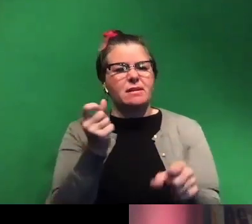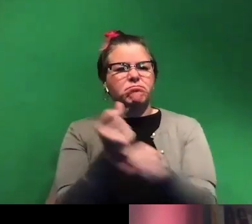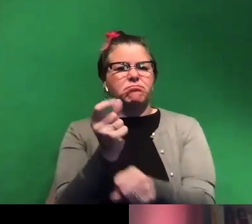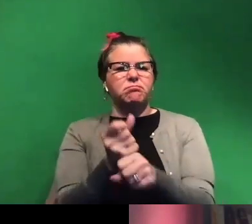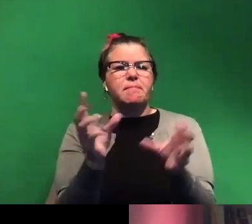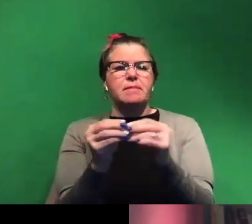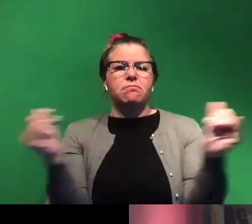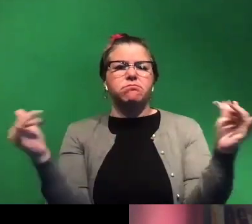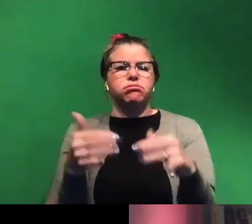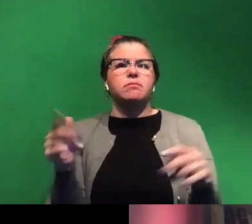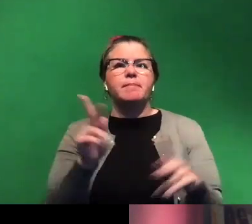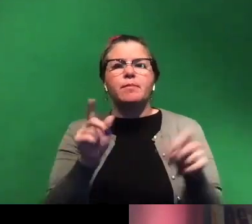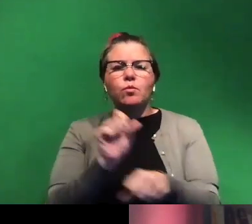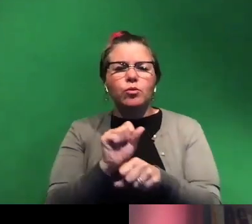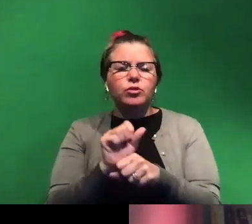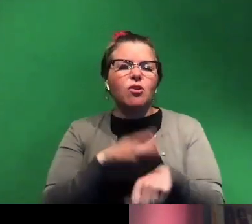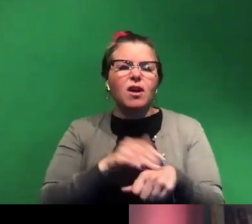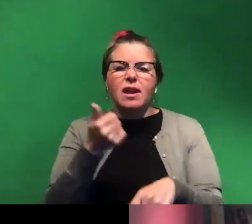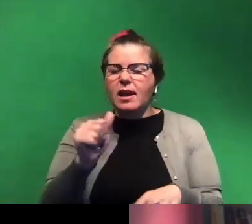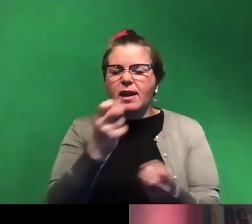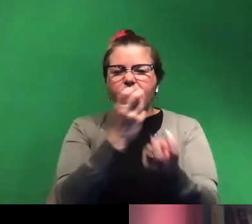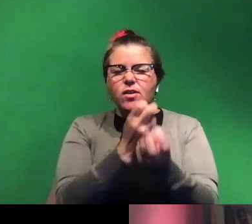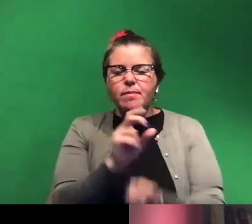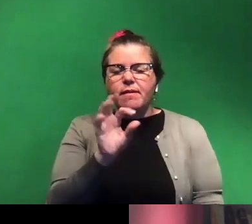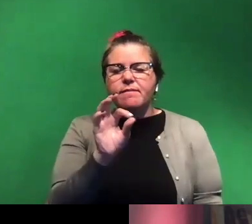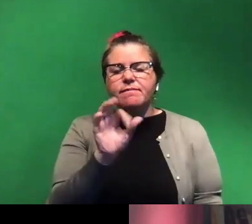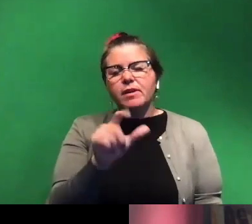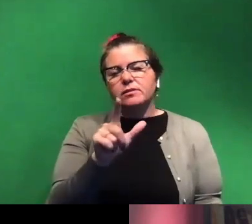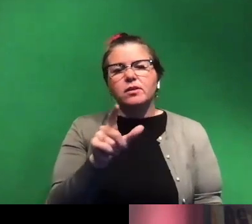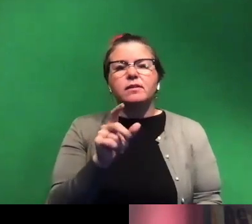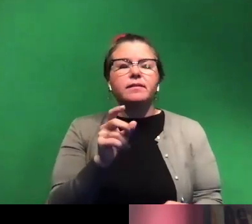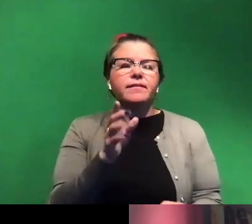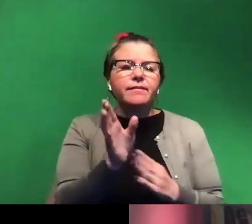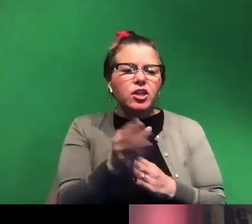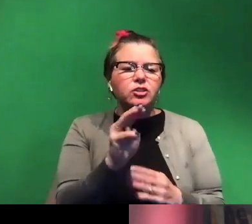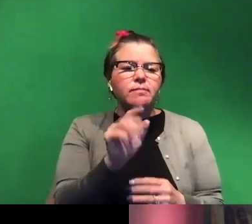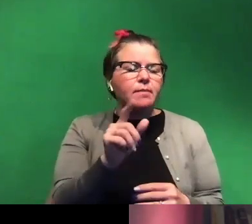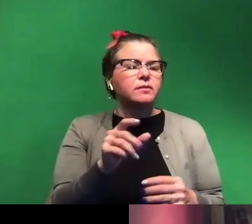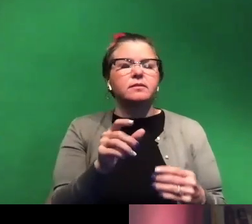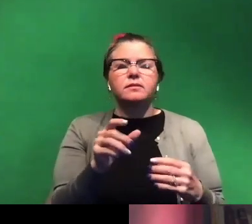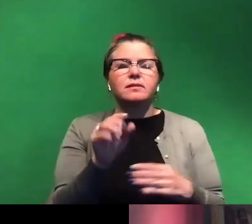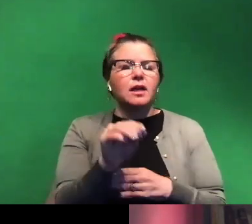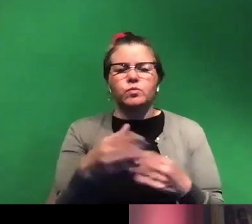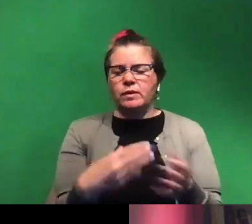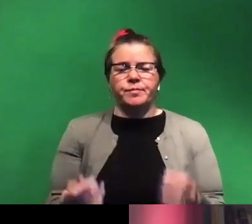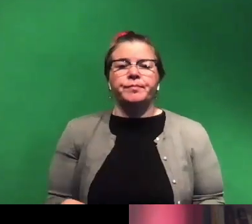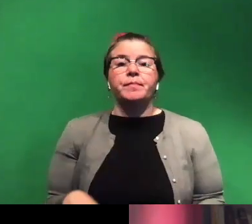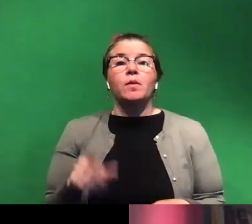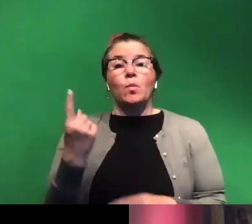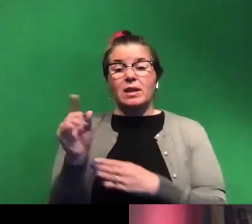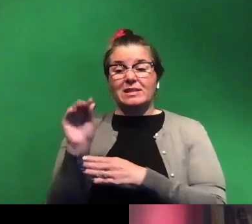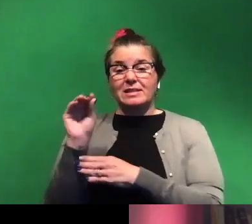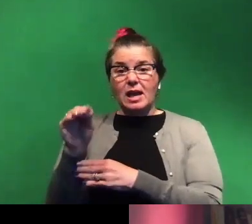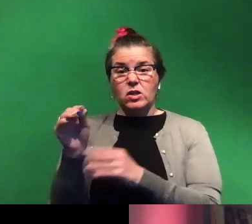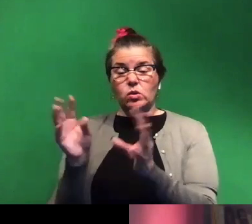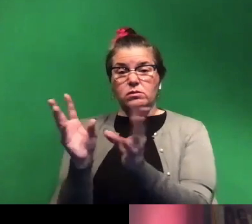anybody who works on any fossil vertebrate, whether it's fish, mammals, dinosaurs, the whole thing. And in one of the dinosaur sessions,